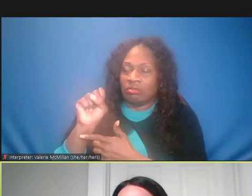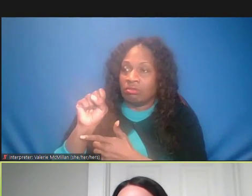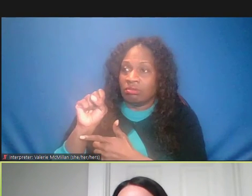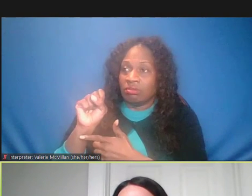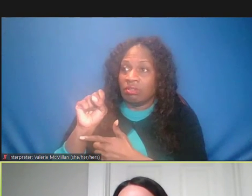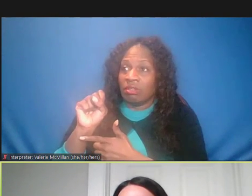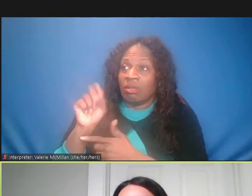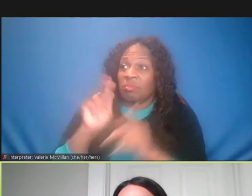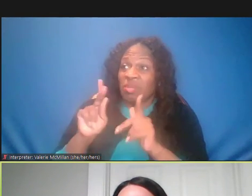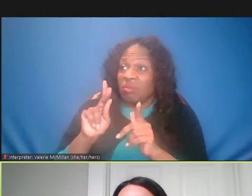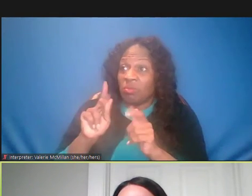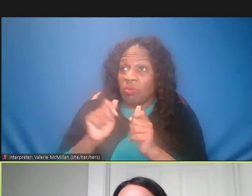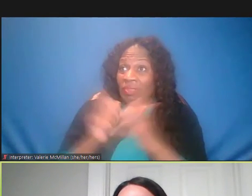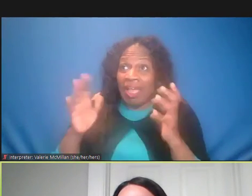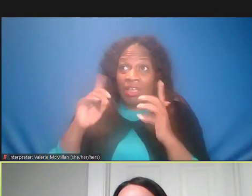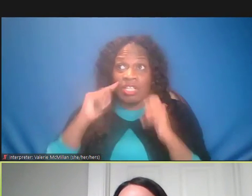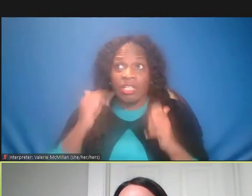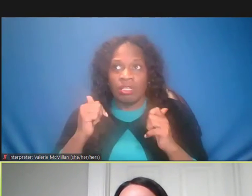without hearing loss.